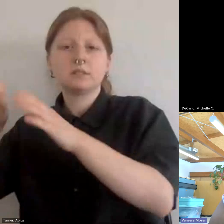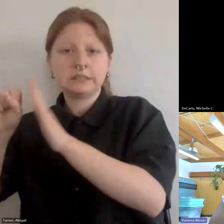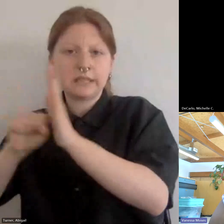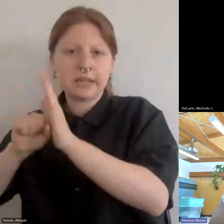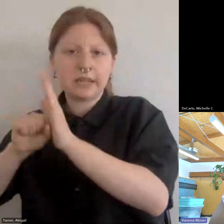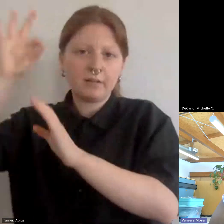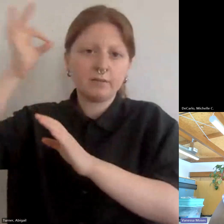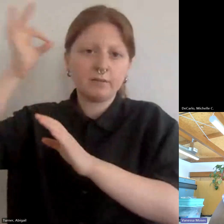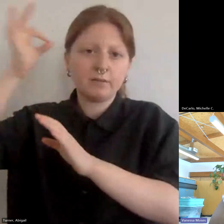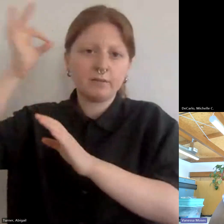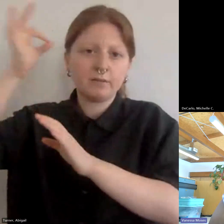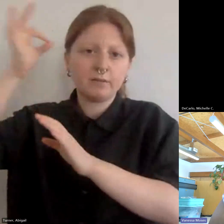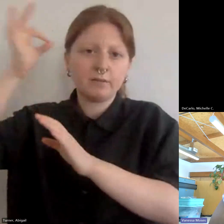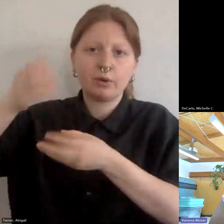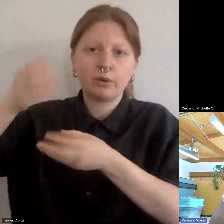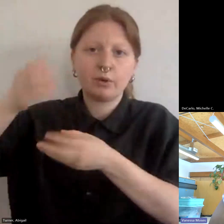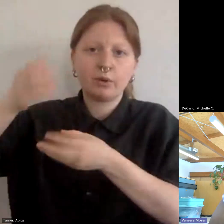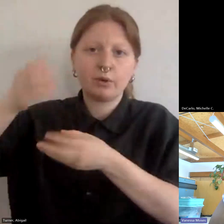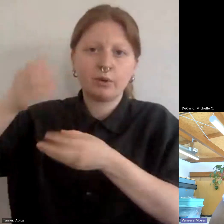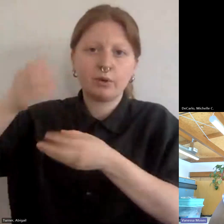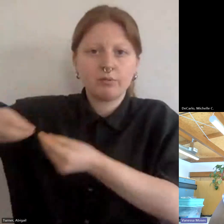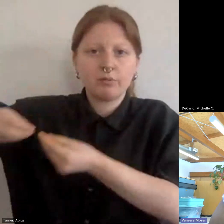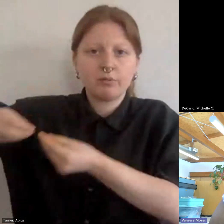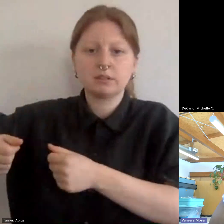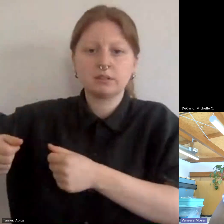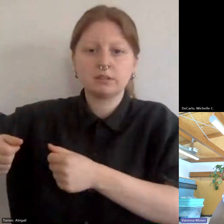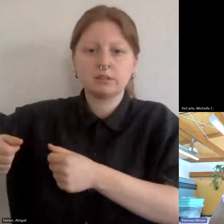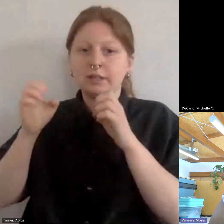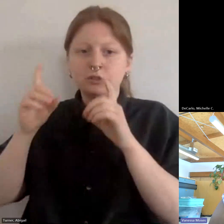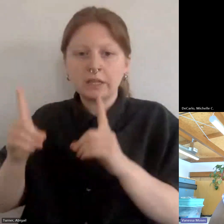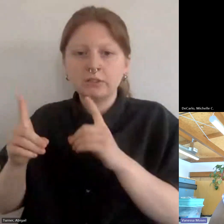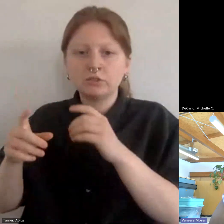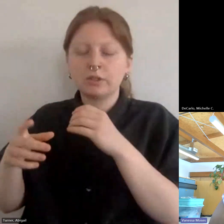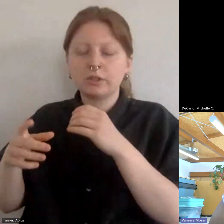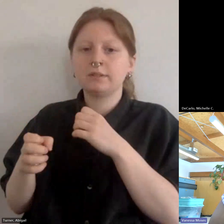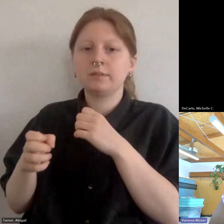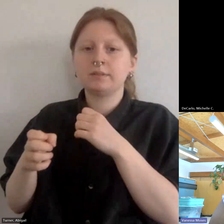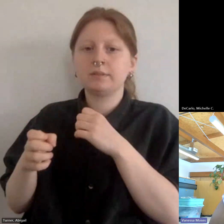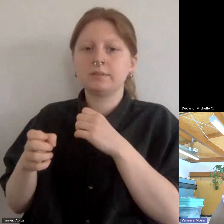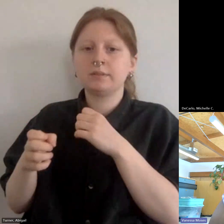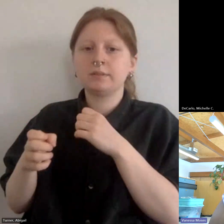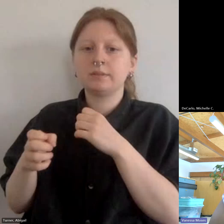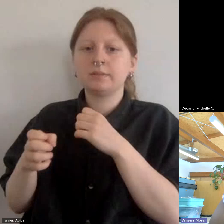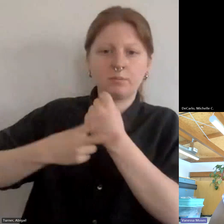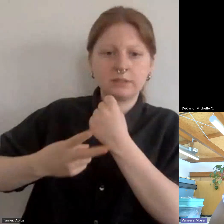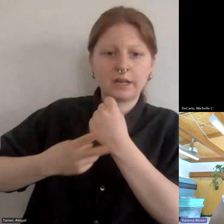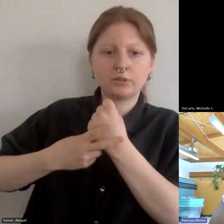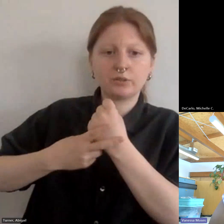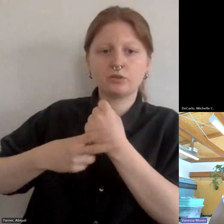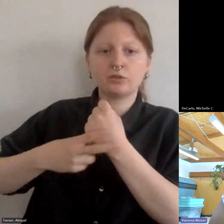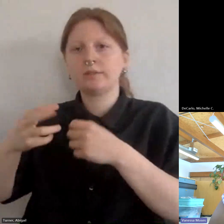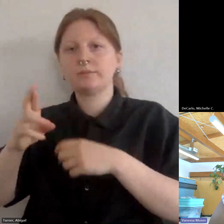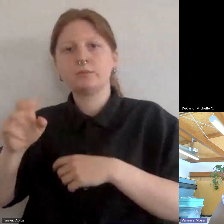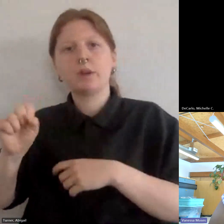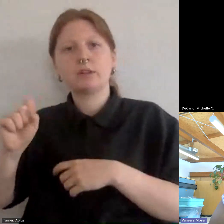environmental protection and restoration, which encompasses our people who do agricultural work with our